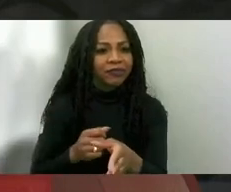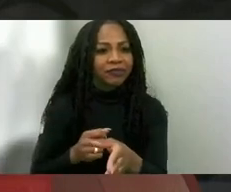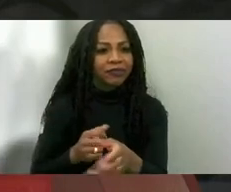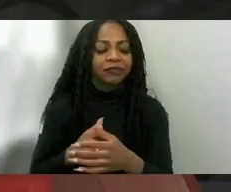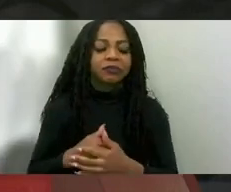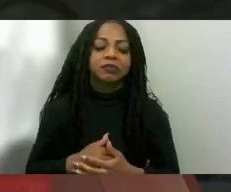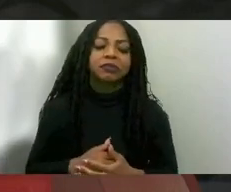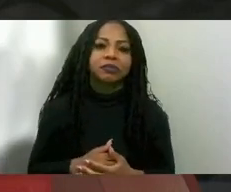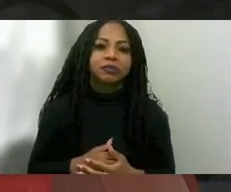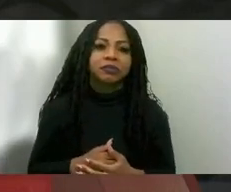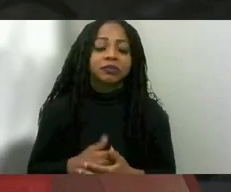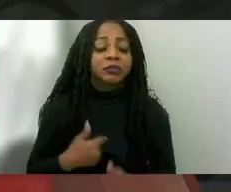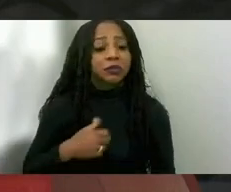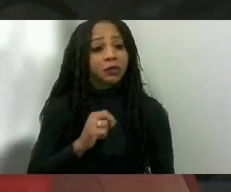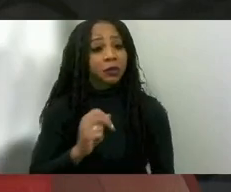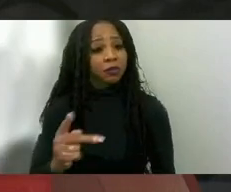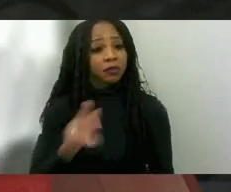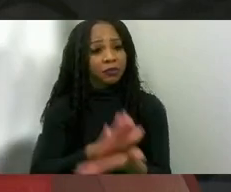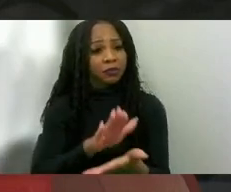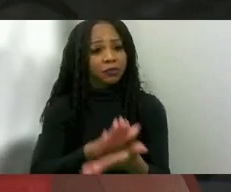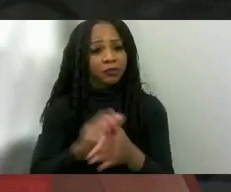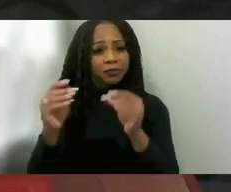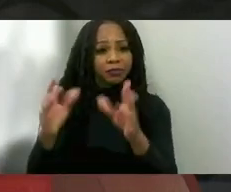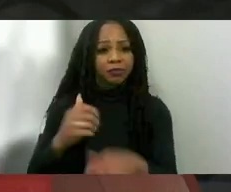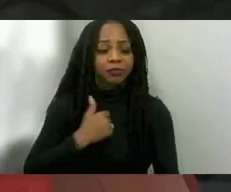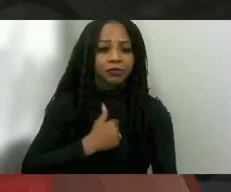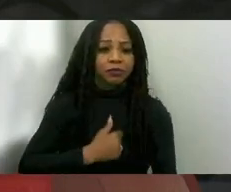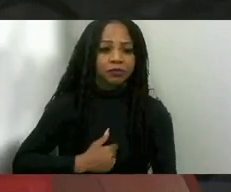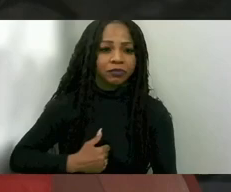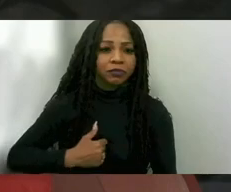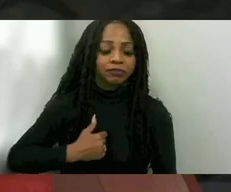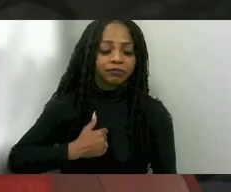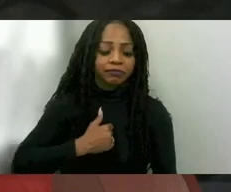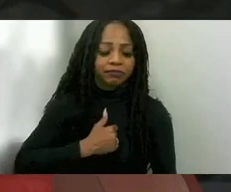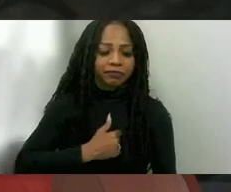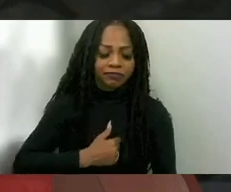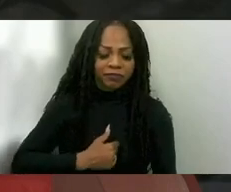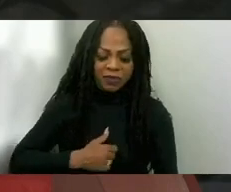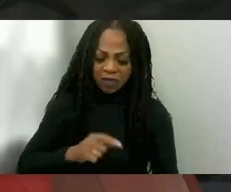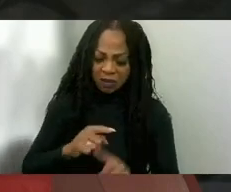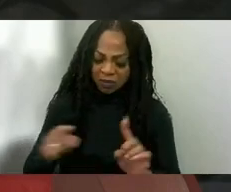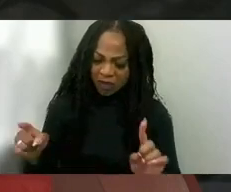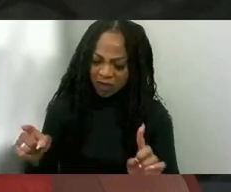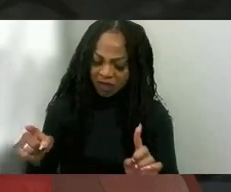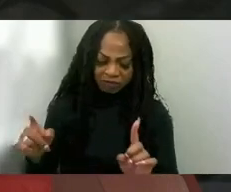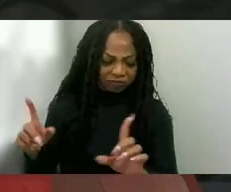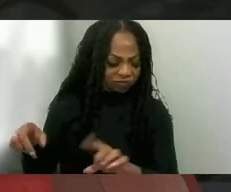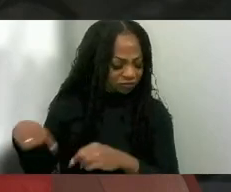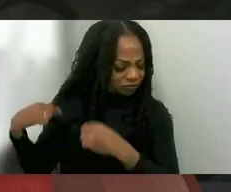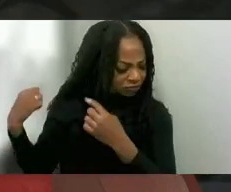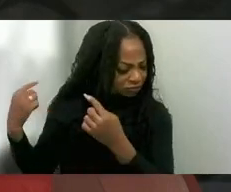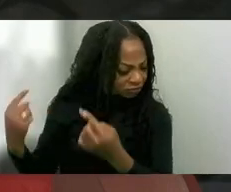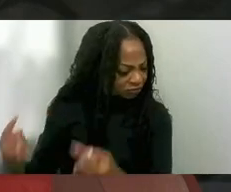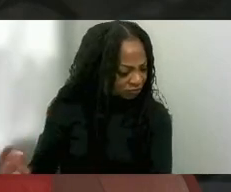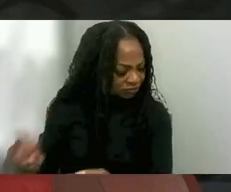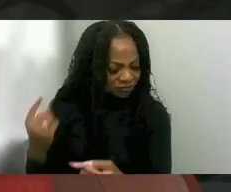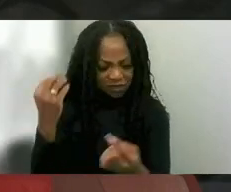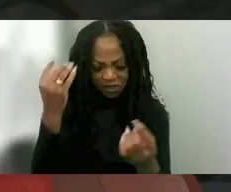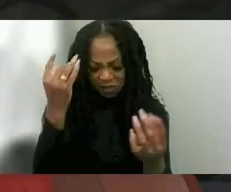and she apologized. Over time, I wondered to myself, what was the